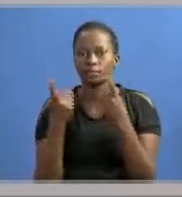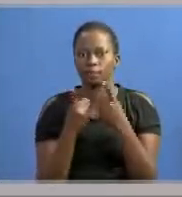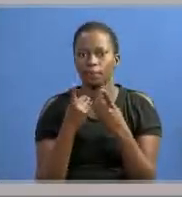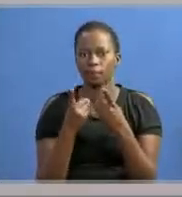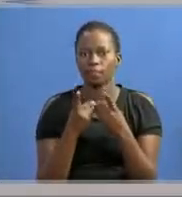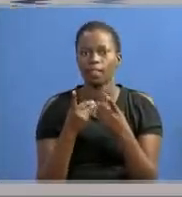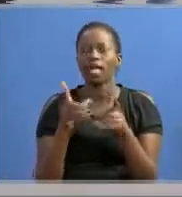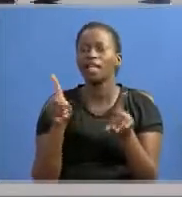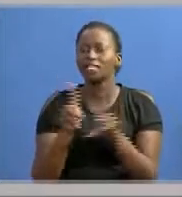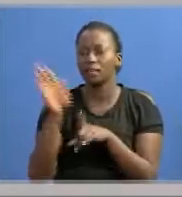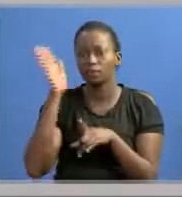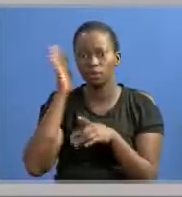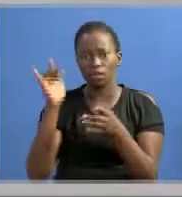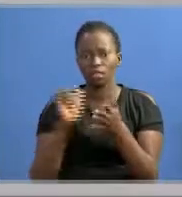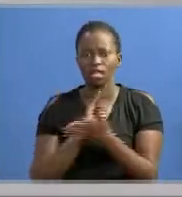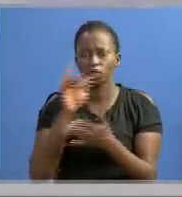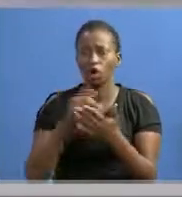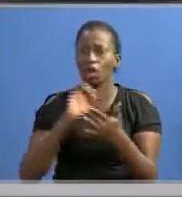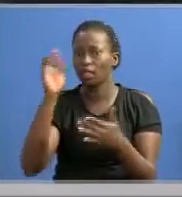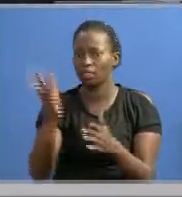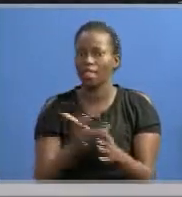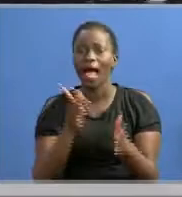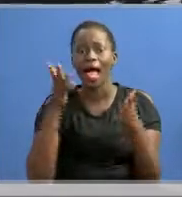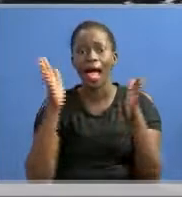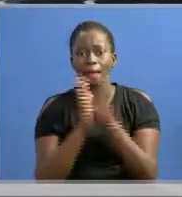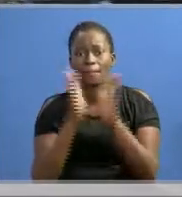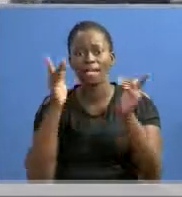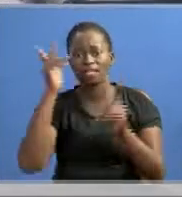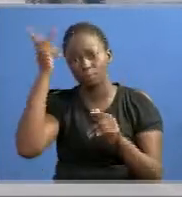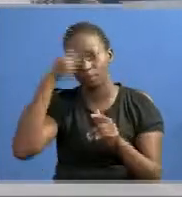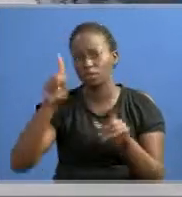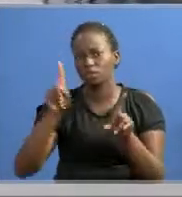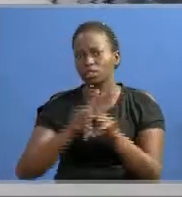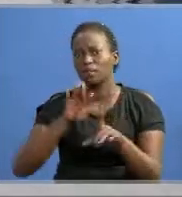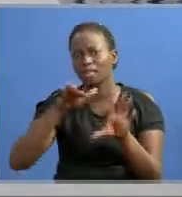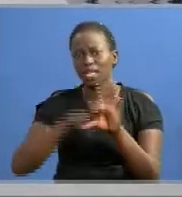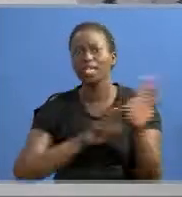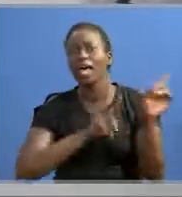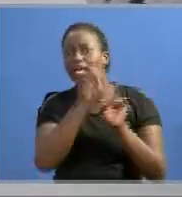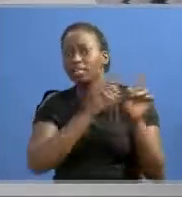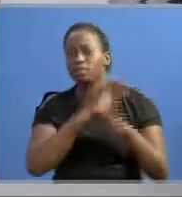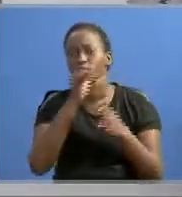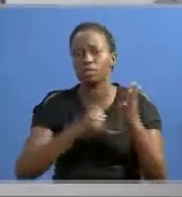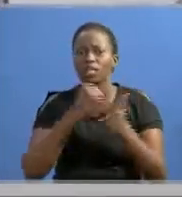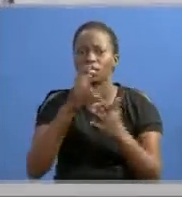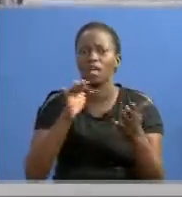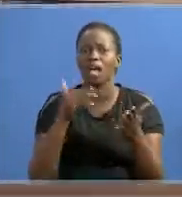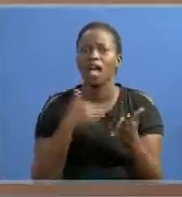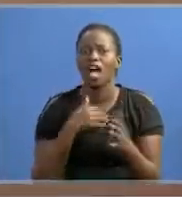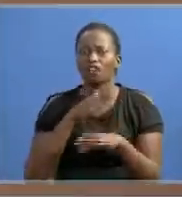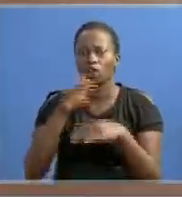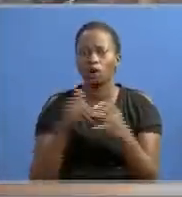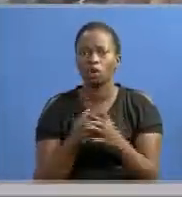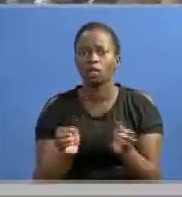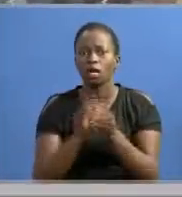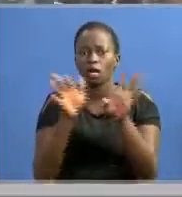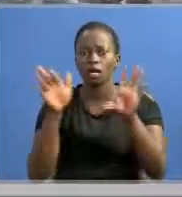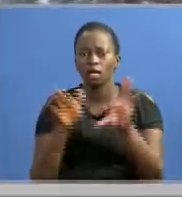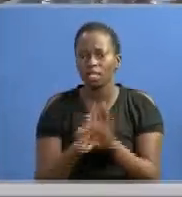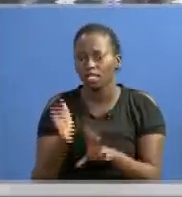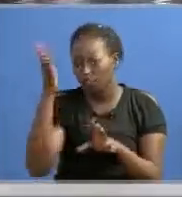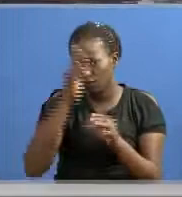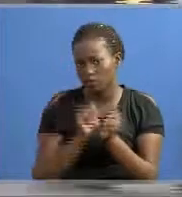Key to note is that the third-party policy has always been lingering in the transport industry, having been brought forward 15 years